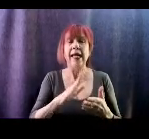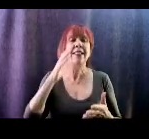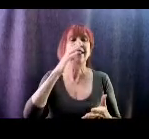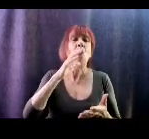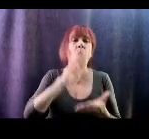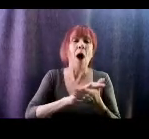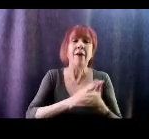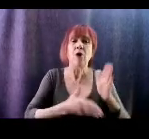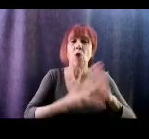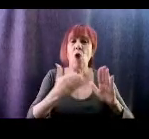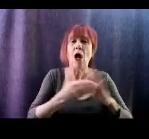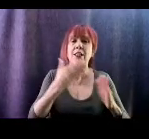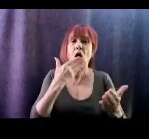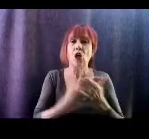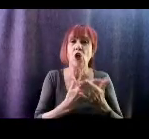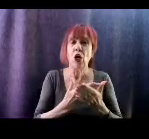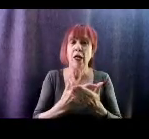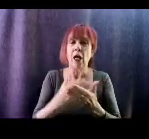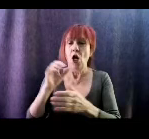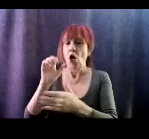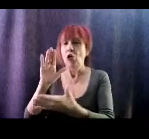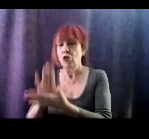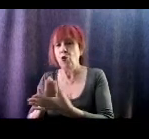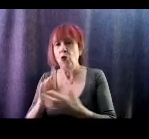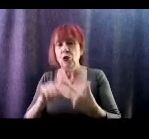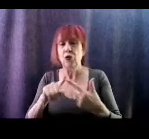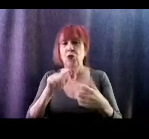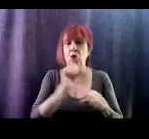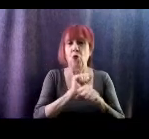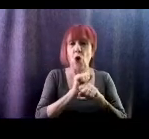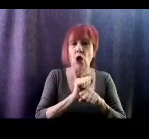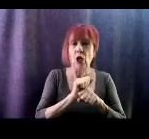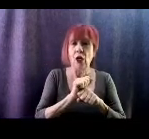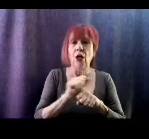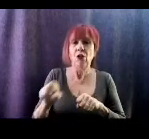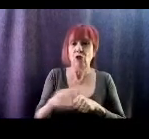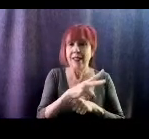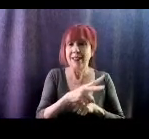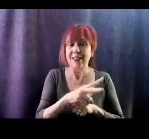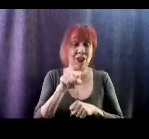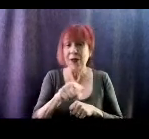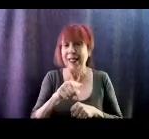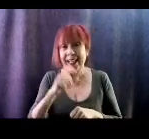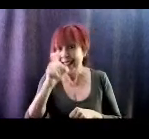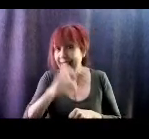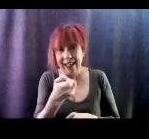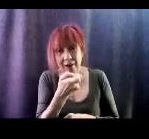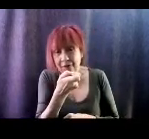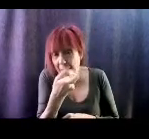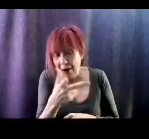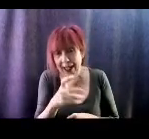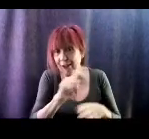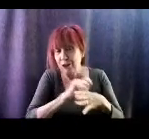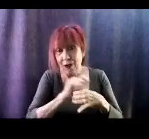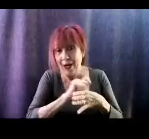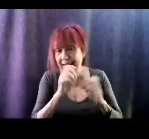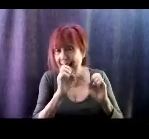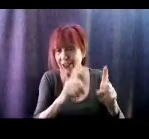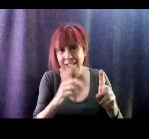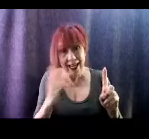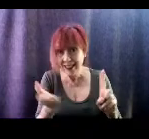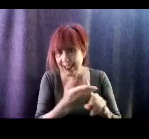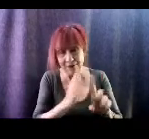Ratcliffe. But Frank, didn't need much training since he's married to Jeanette. And